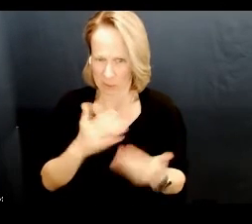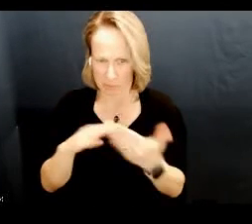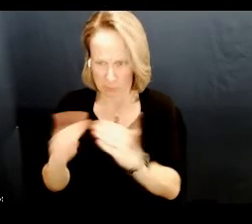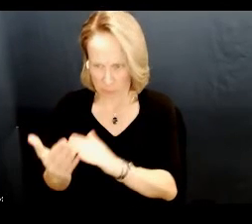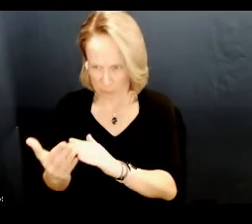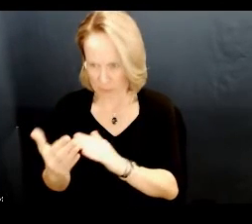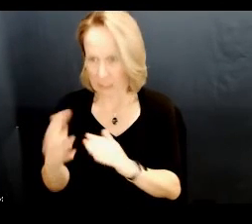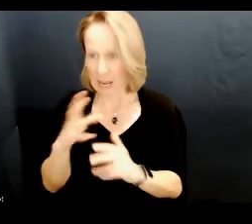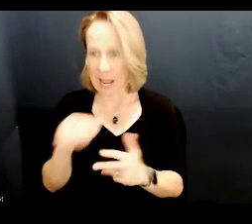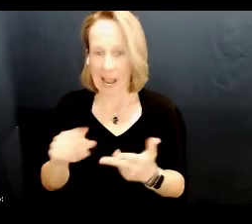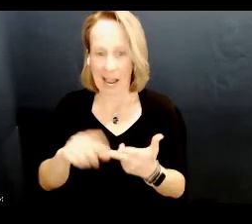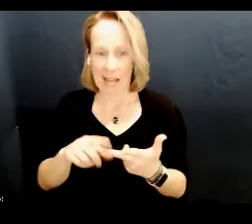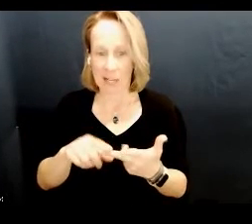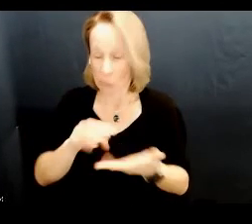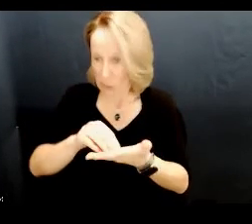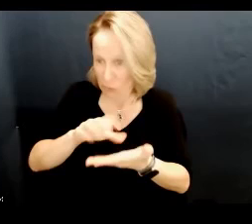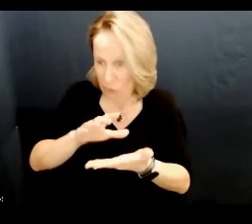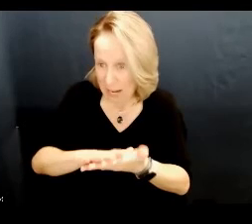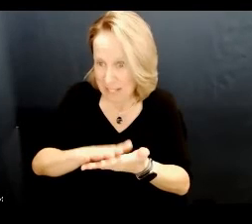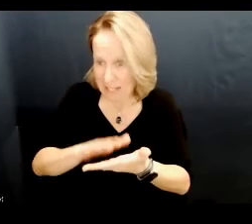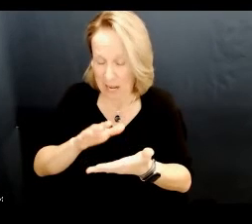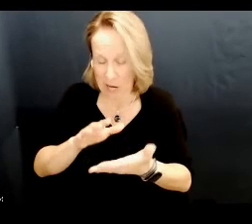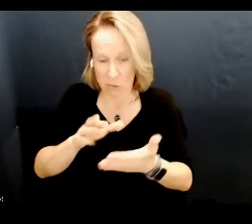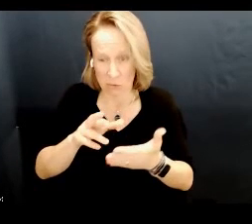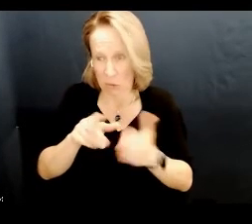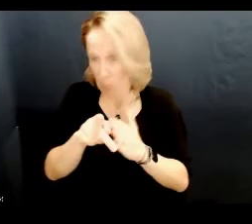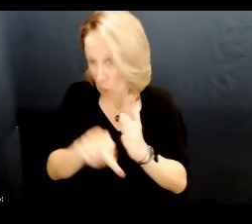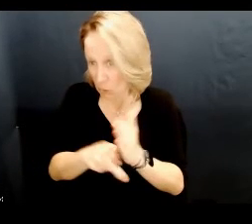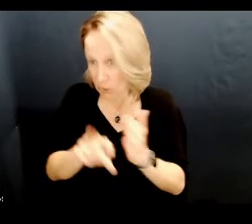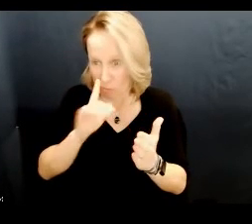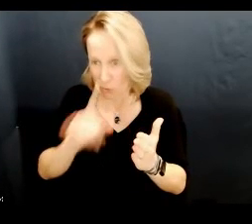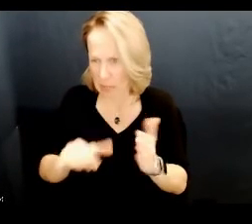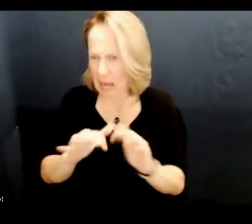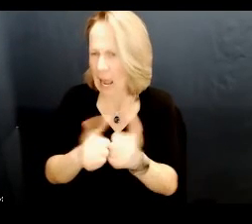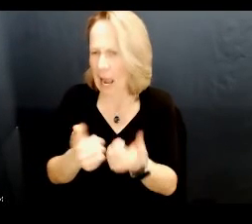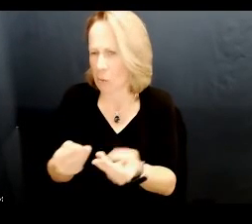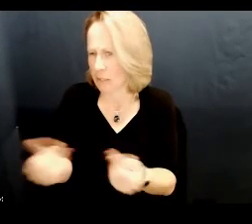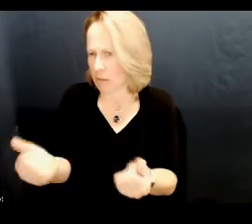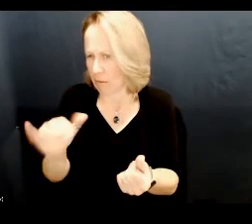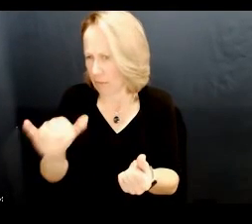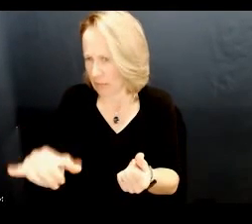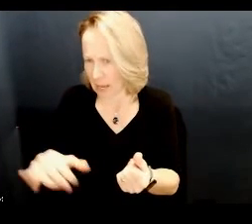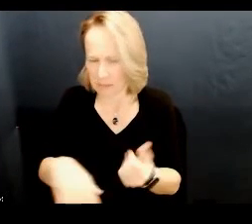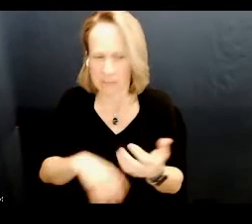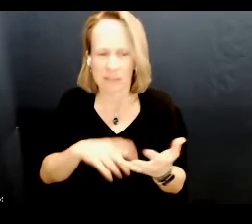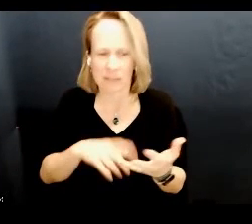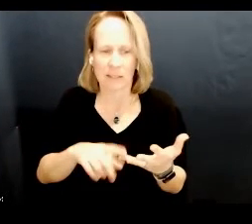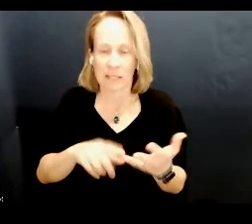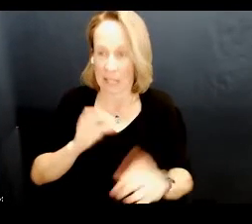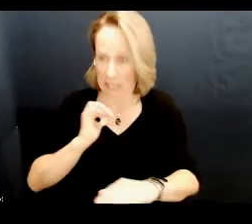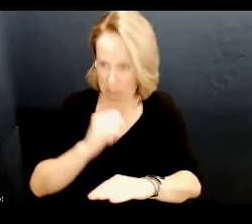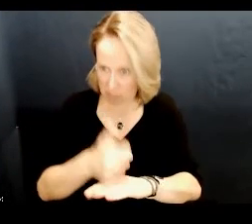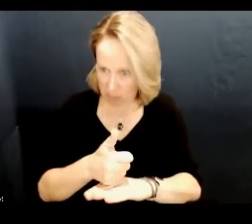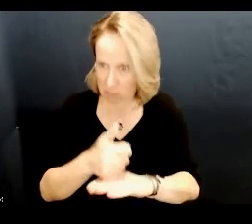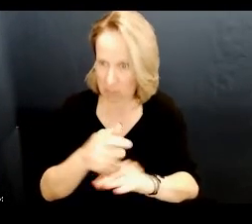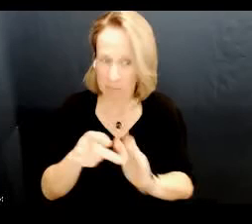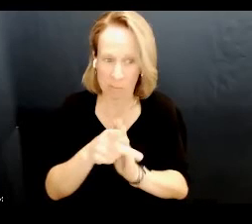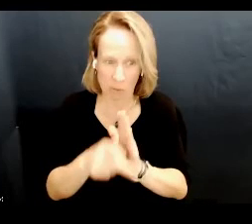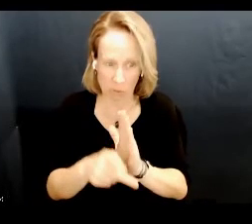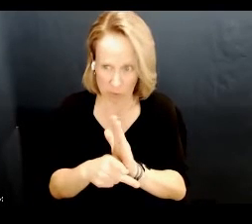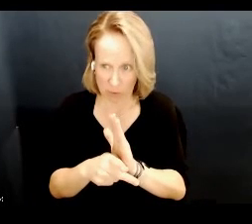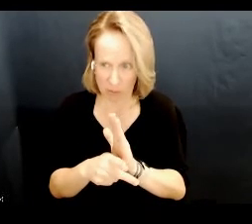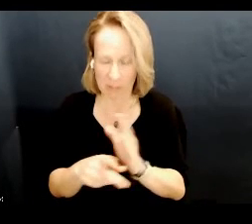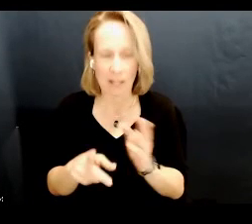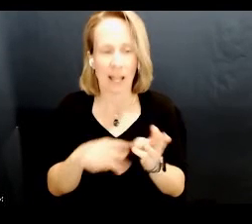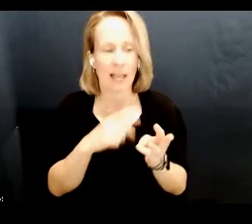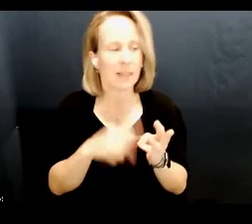protocol, what those gaps are and how we're fixing them. We implement the protocol. We monitor and evaluate the response, and